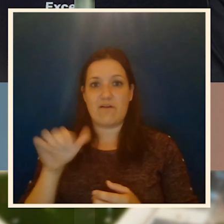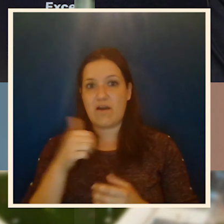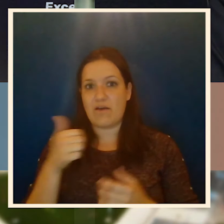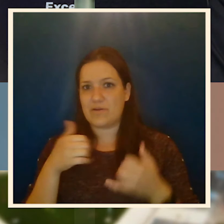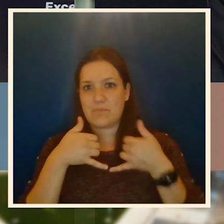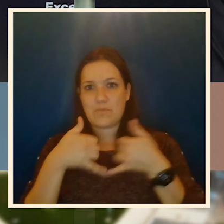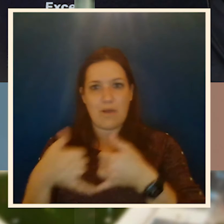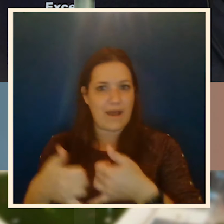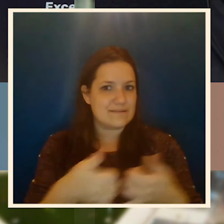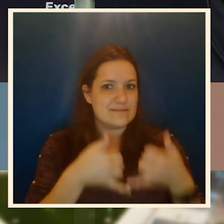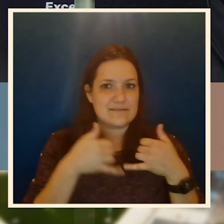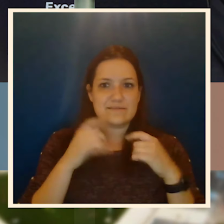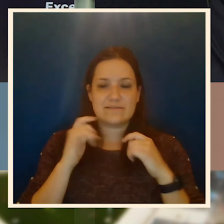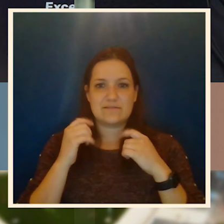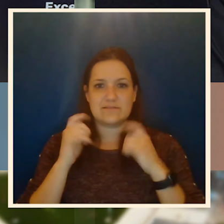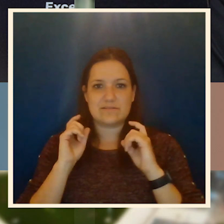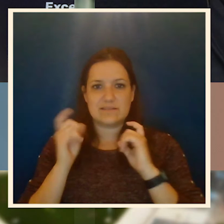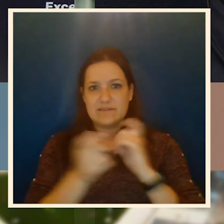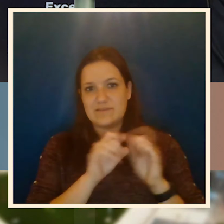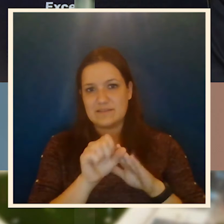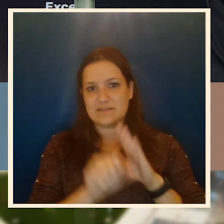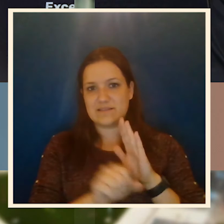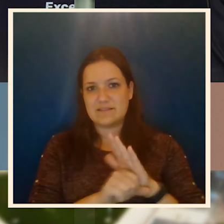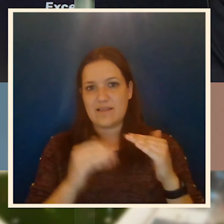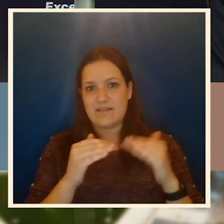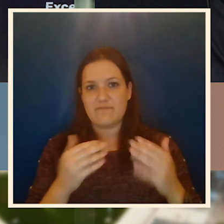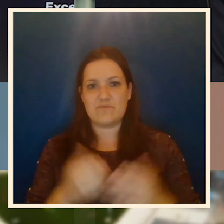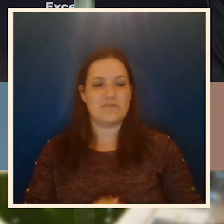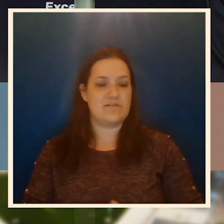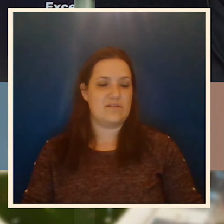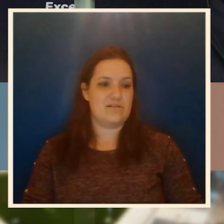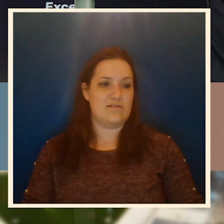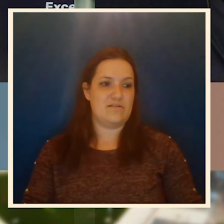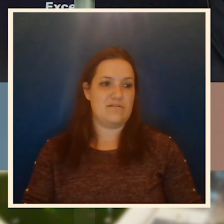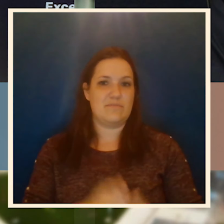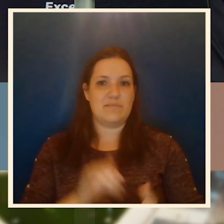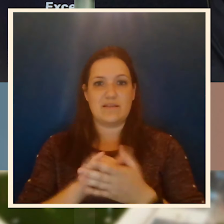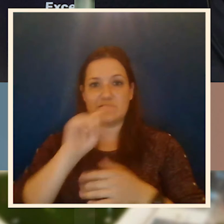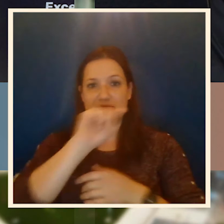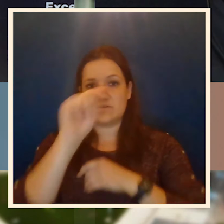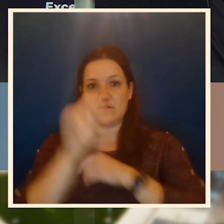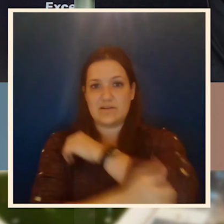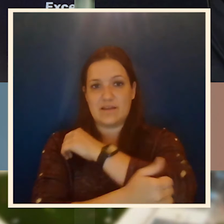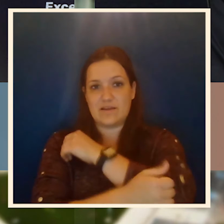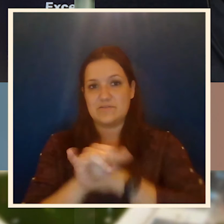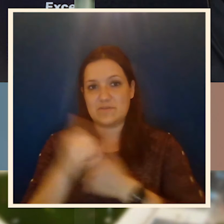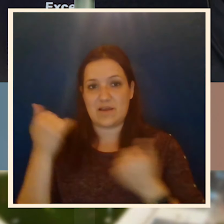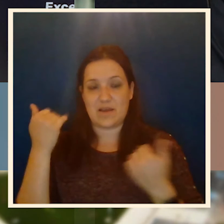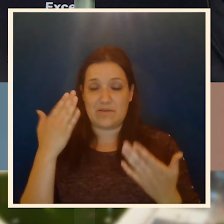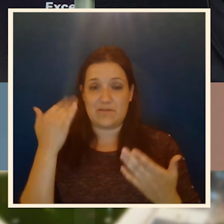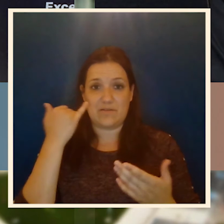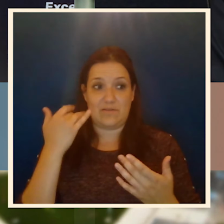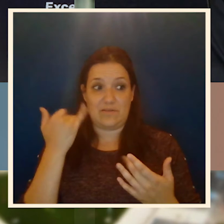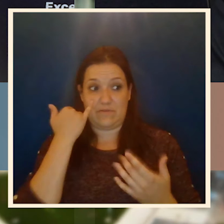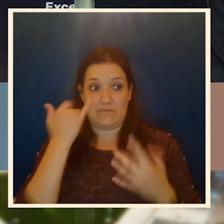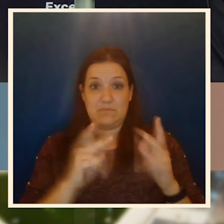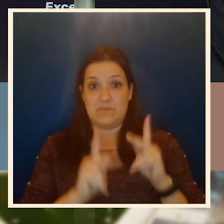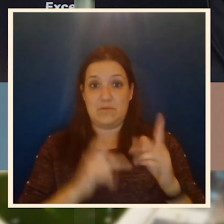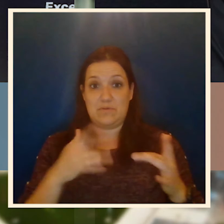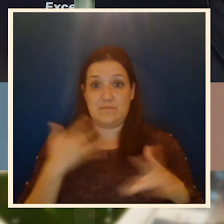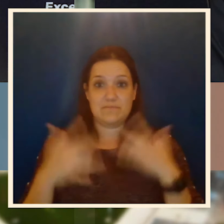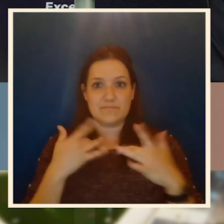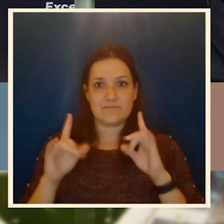anywhere else in the state. So there are also other prizes that are still being given away at the state level.